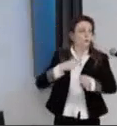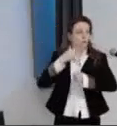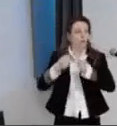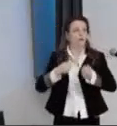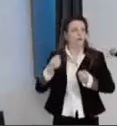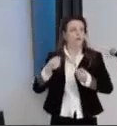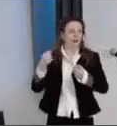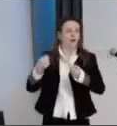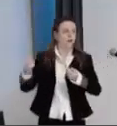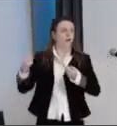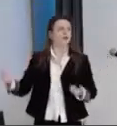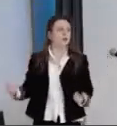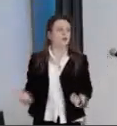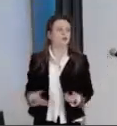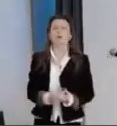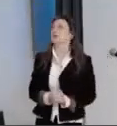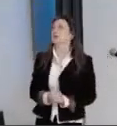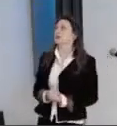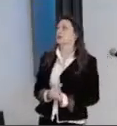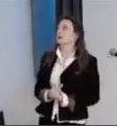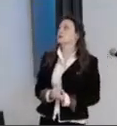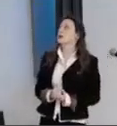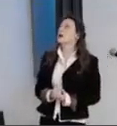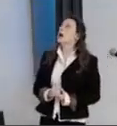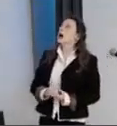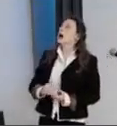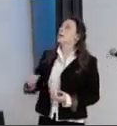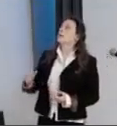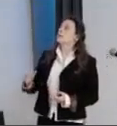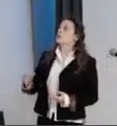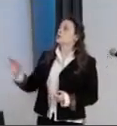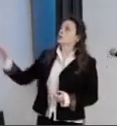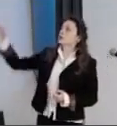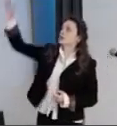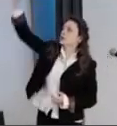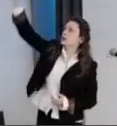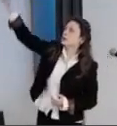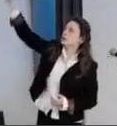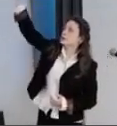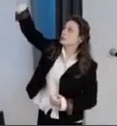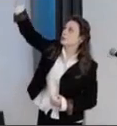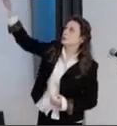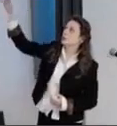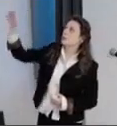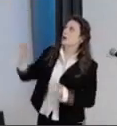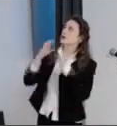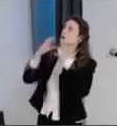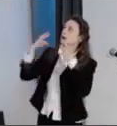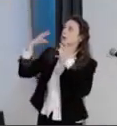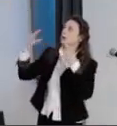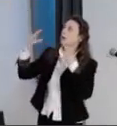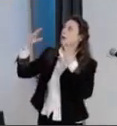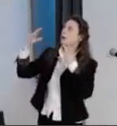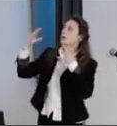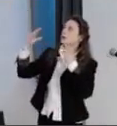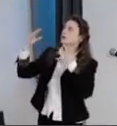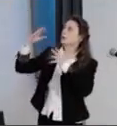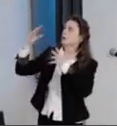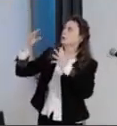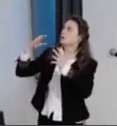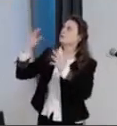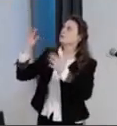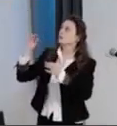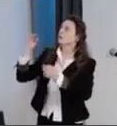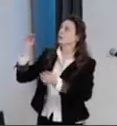goldsmith that was involved in the actual creation of this necklace. Just notice that it has these two parts, an upper part